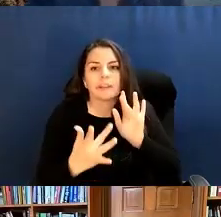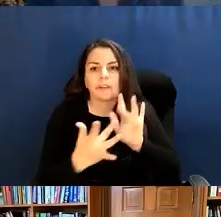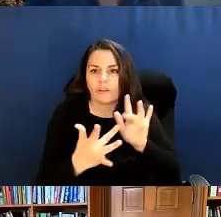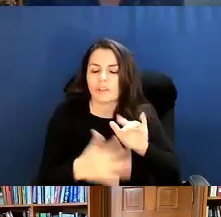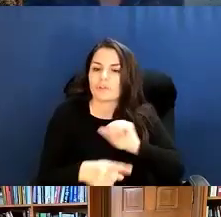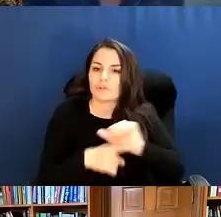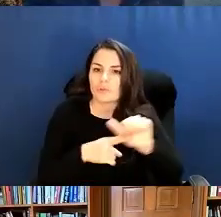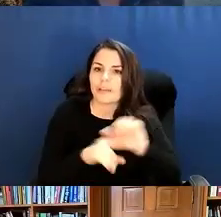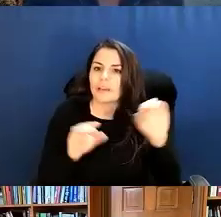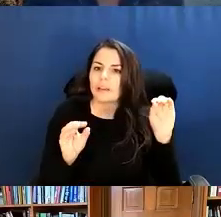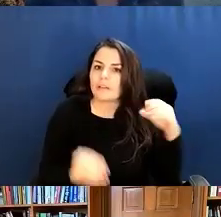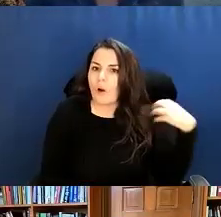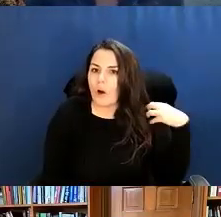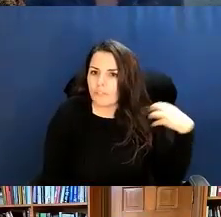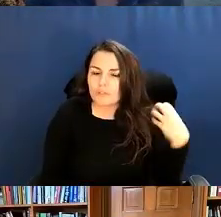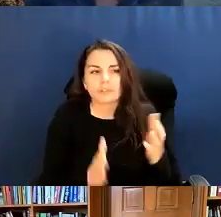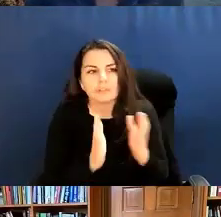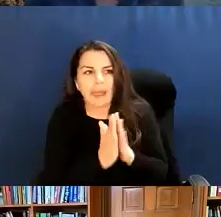is involved.